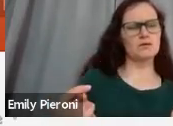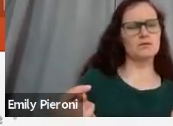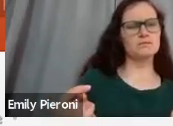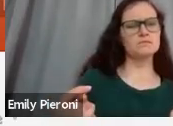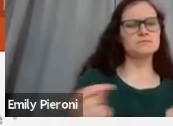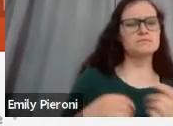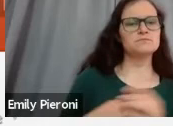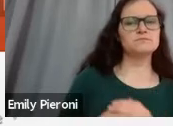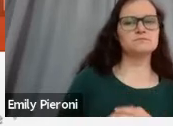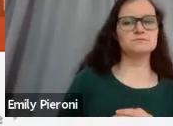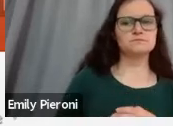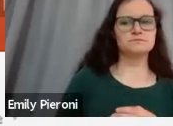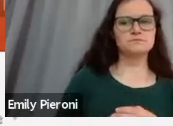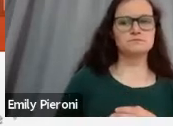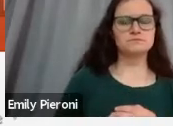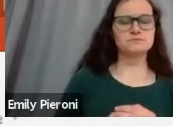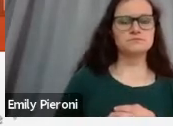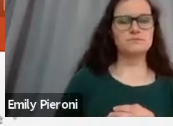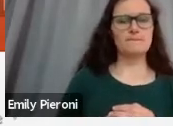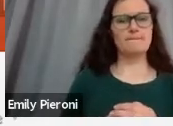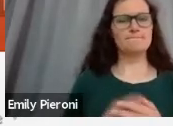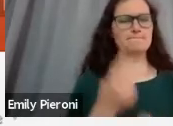Let's see here.